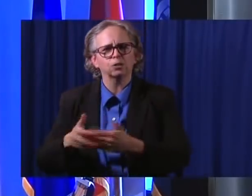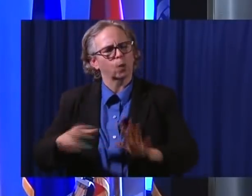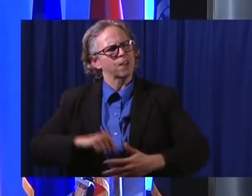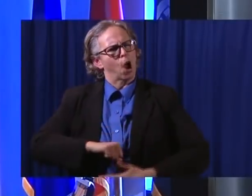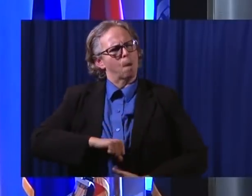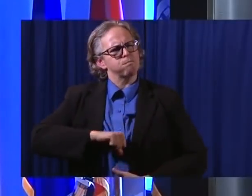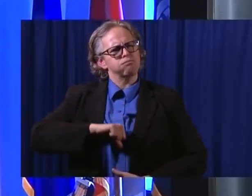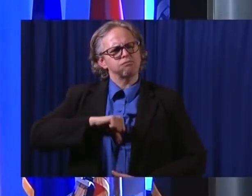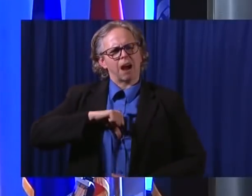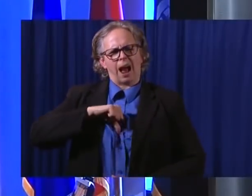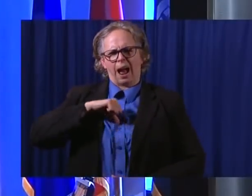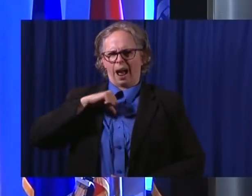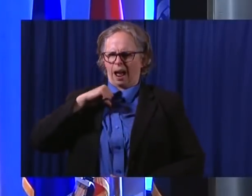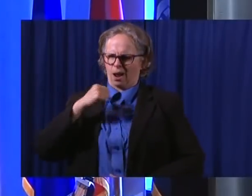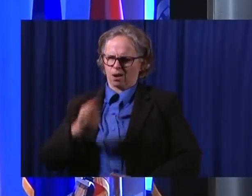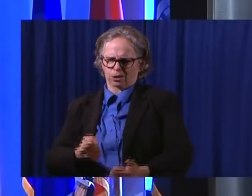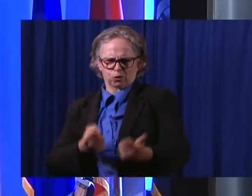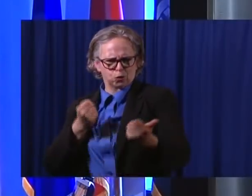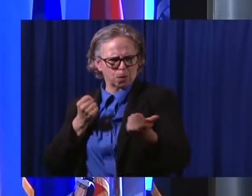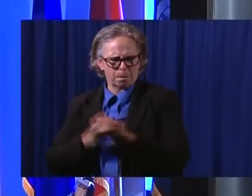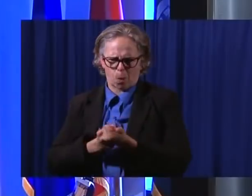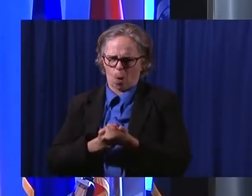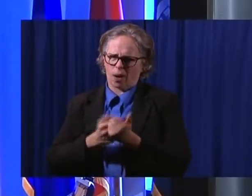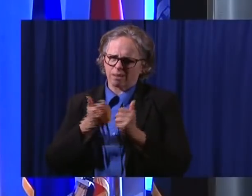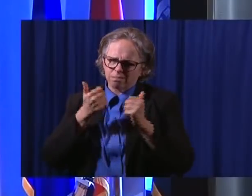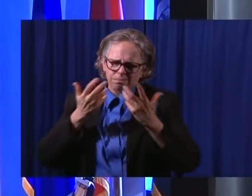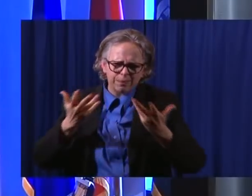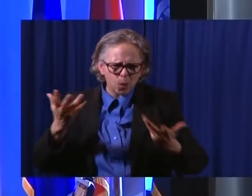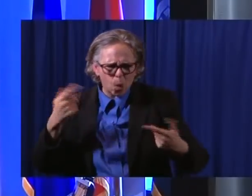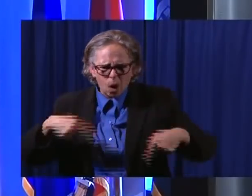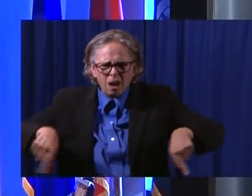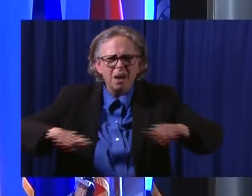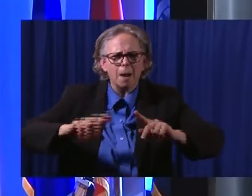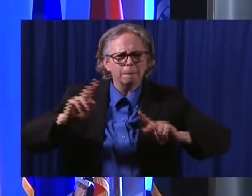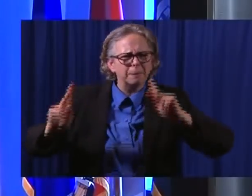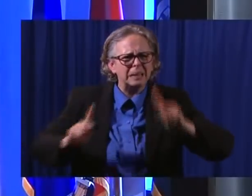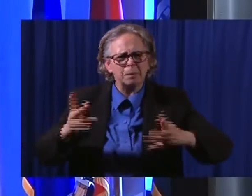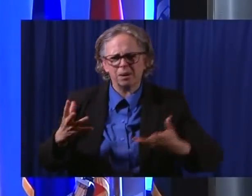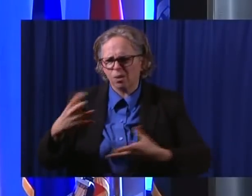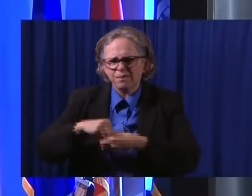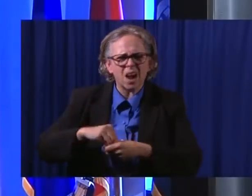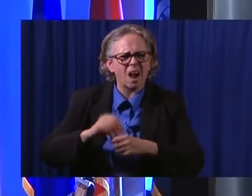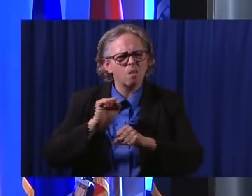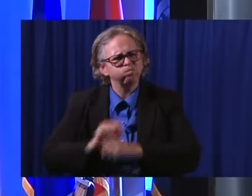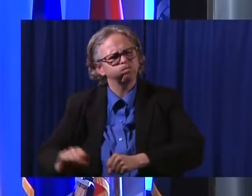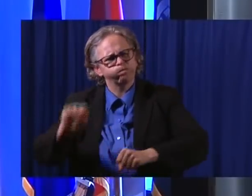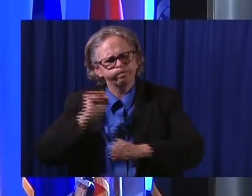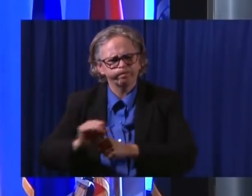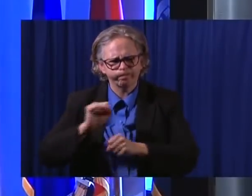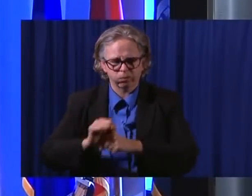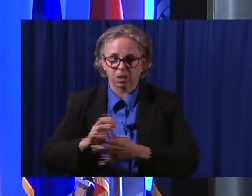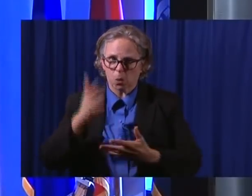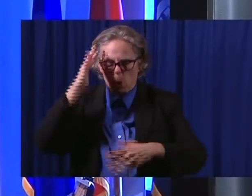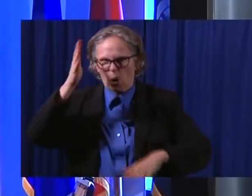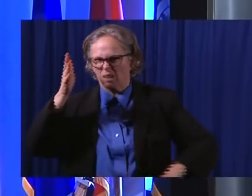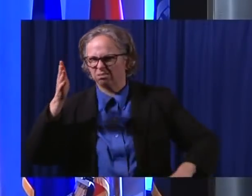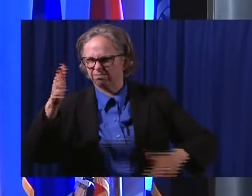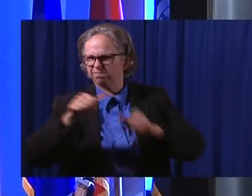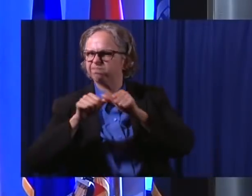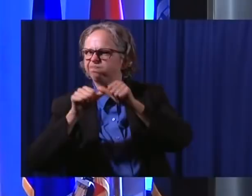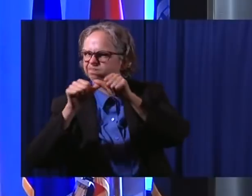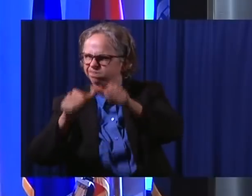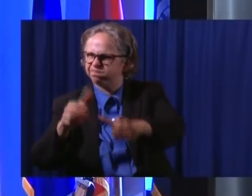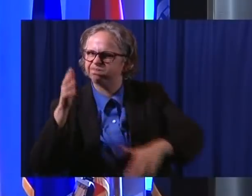effort, because we know that they're putting in yeoman's work and that we're in this for the long haul. So the National Guard is here. We're committed to